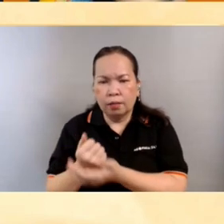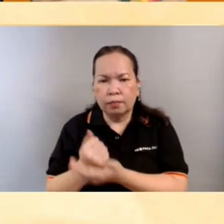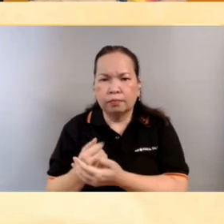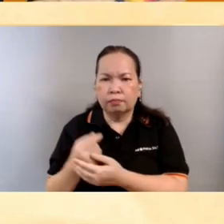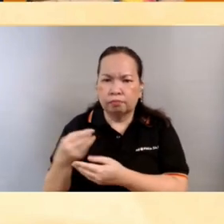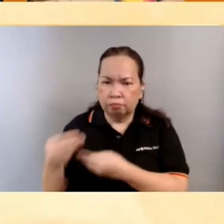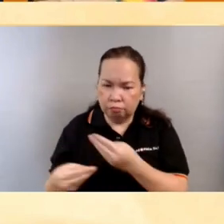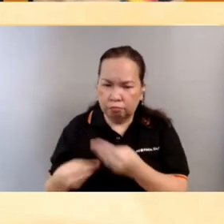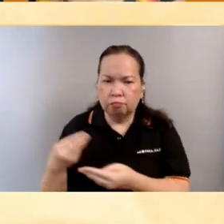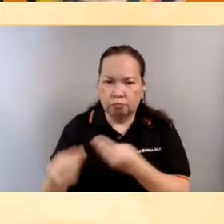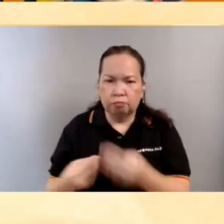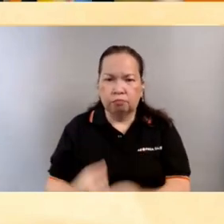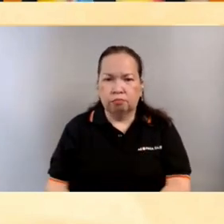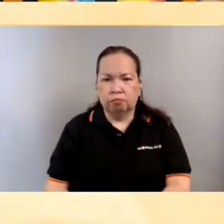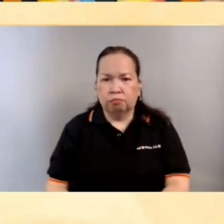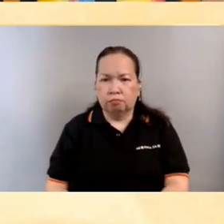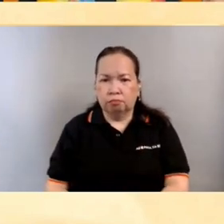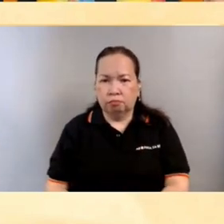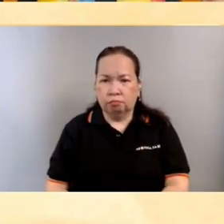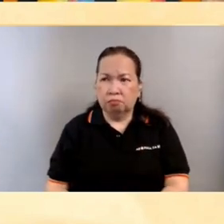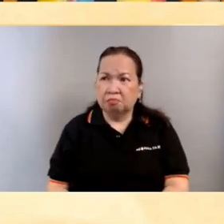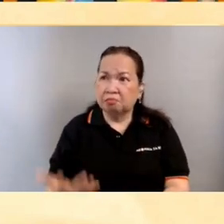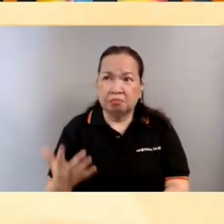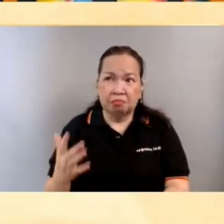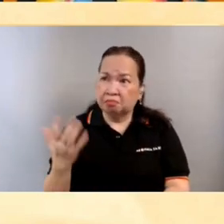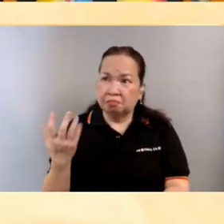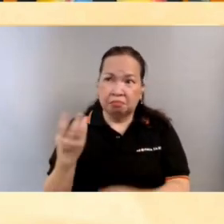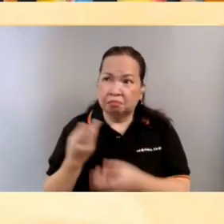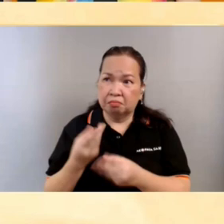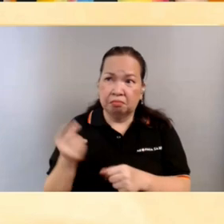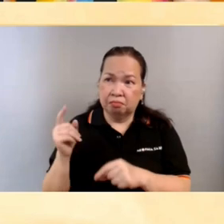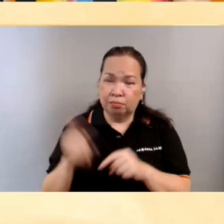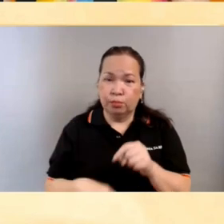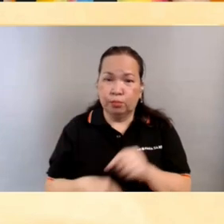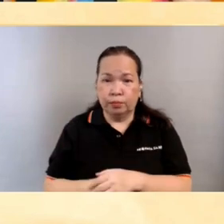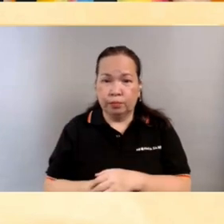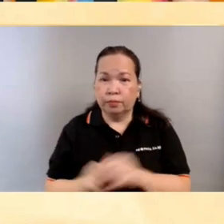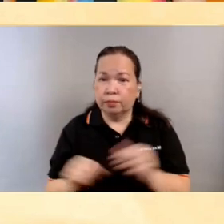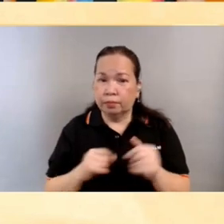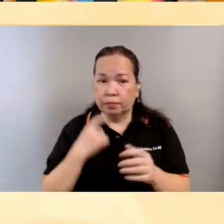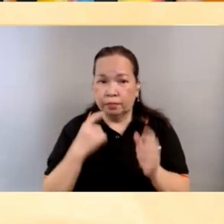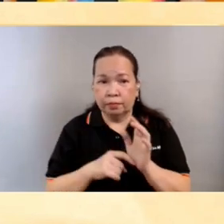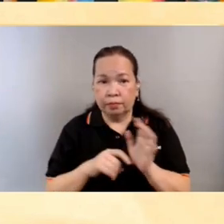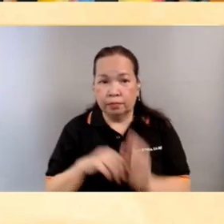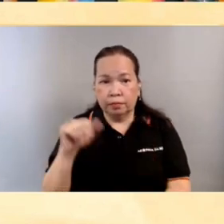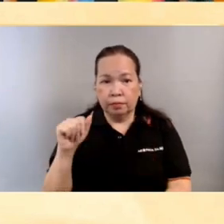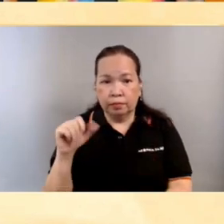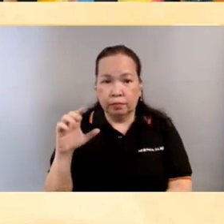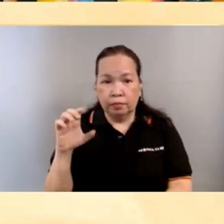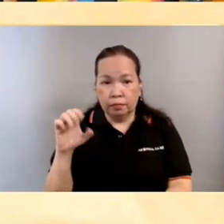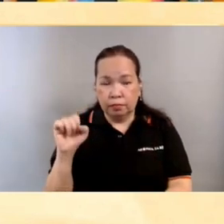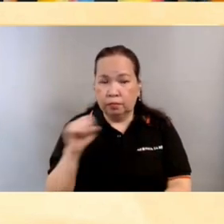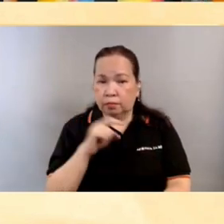generation onwards, and may never heal. Okay, and of course, I just want to mention ACEs. We all know that adverse